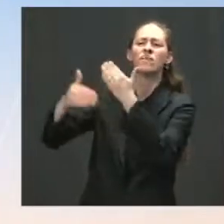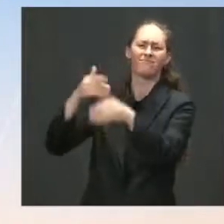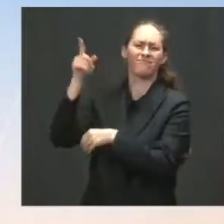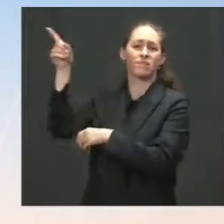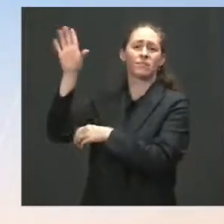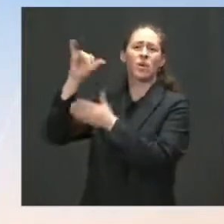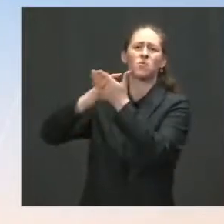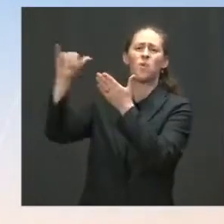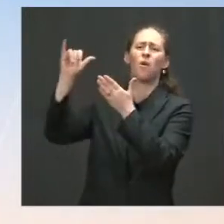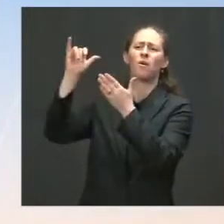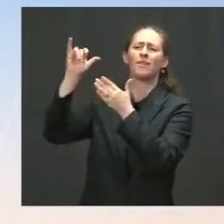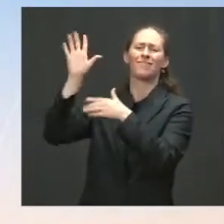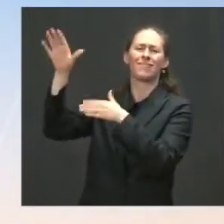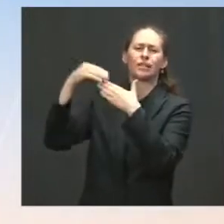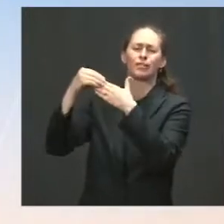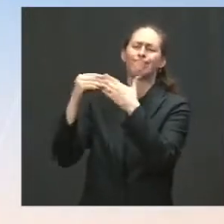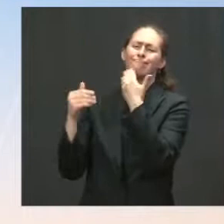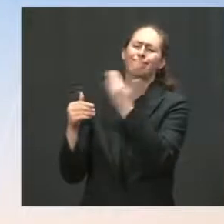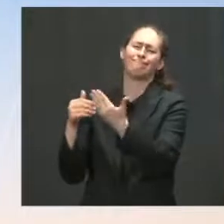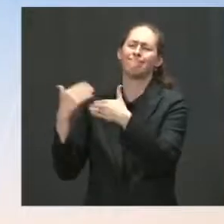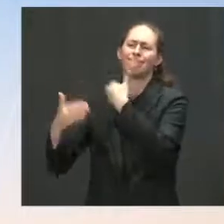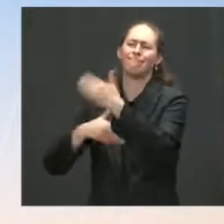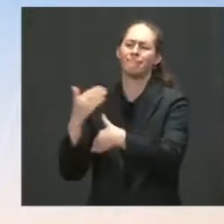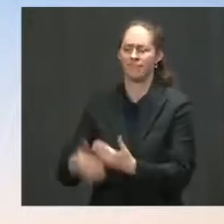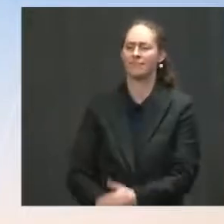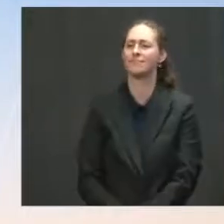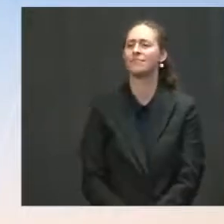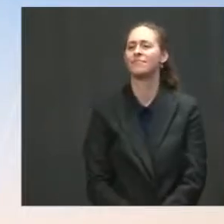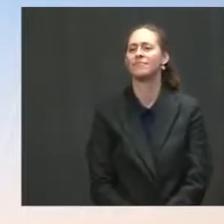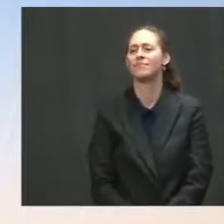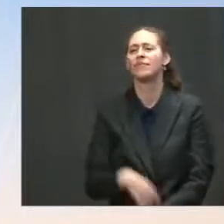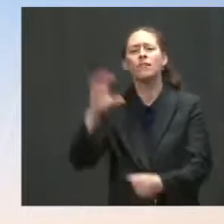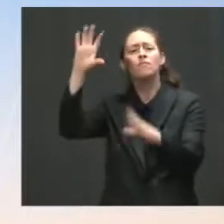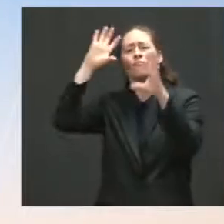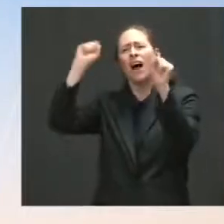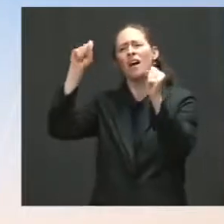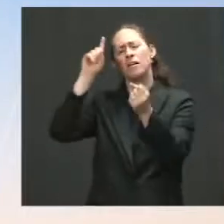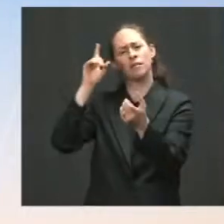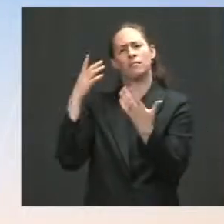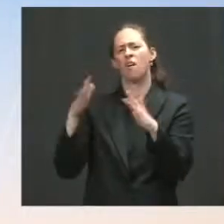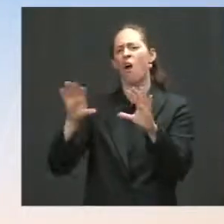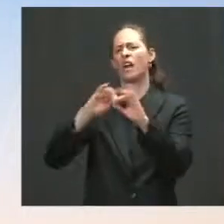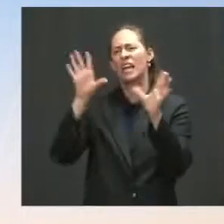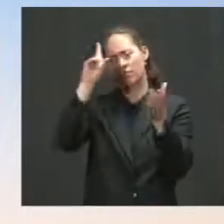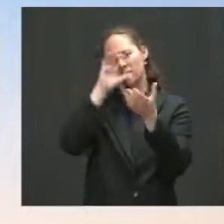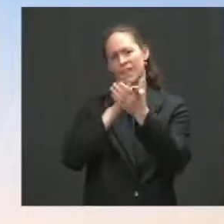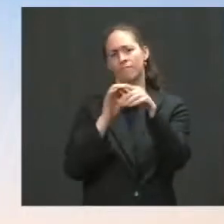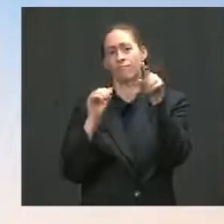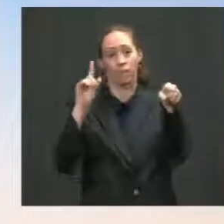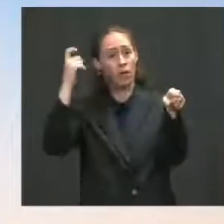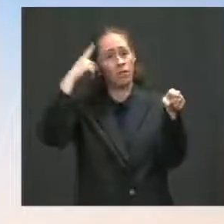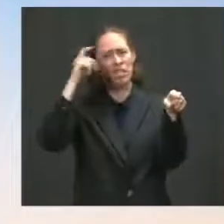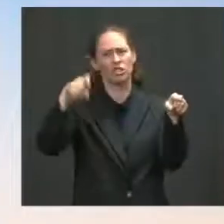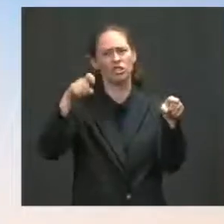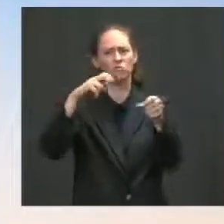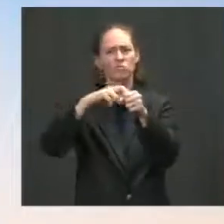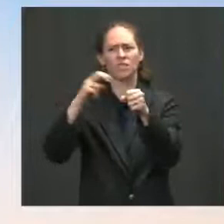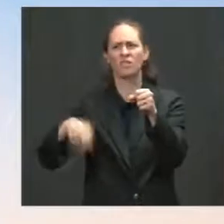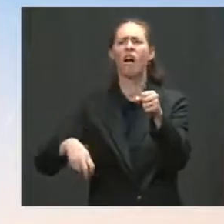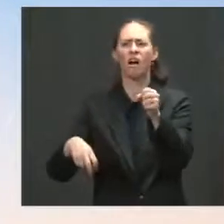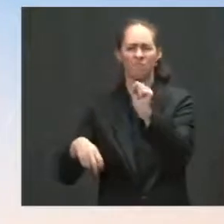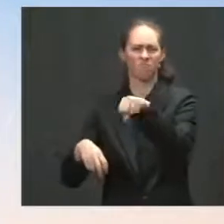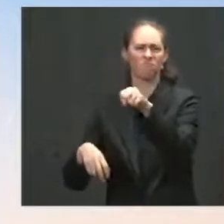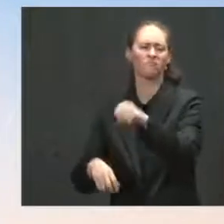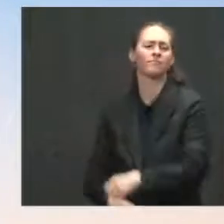Governor Cuomo should do the right thing, resign, and leave space for future leadership in New York. Okay. And then there's been a lot of discussion in here, including